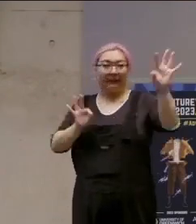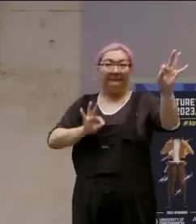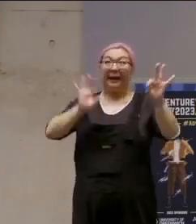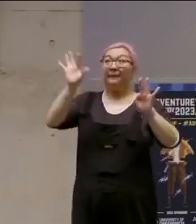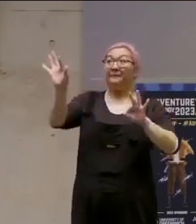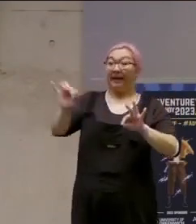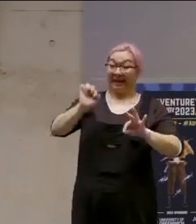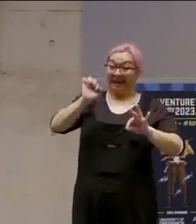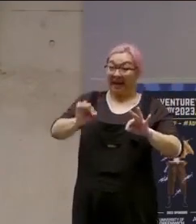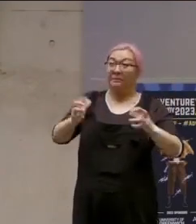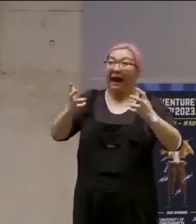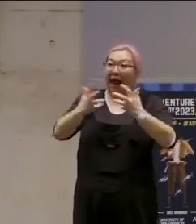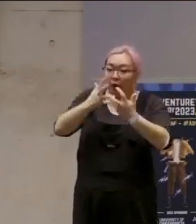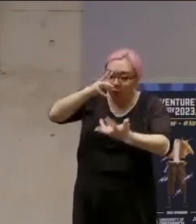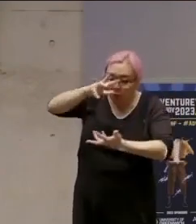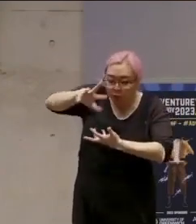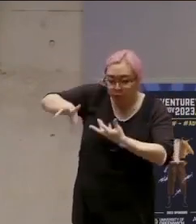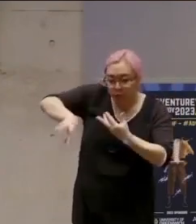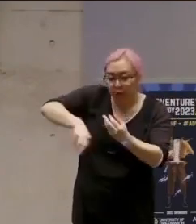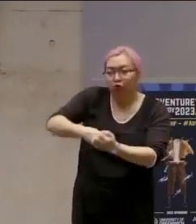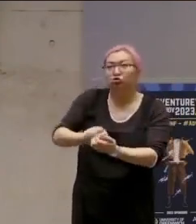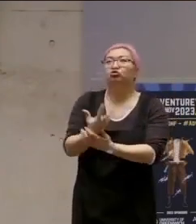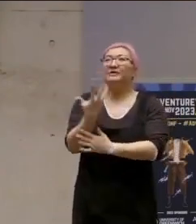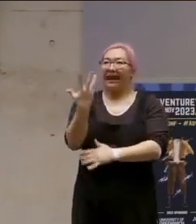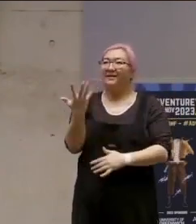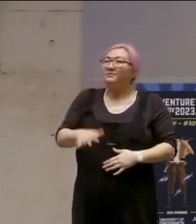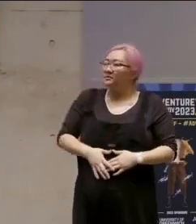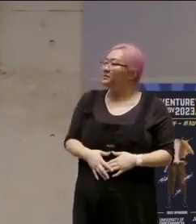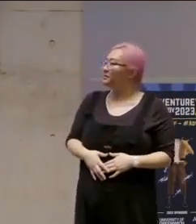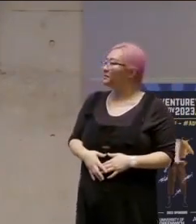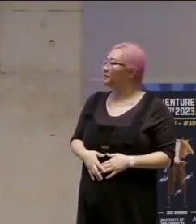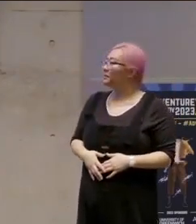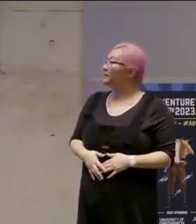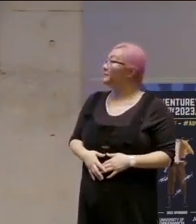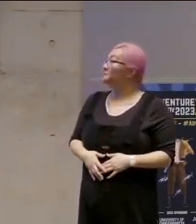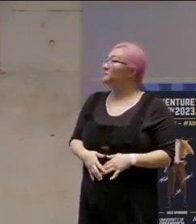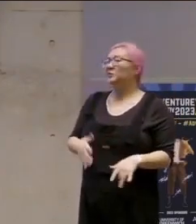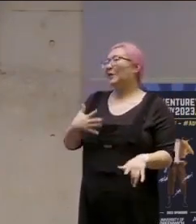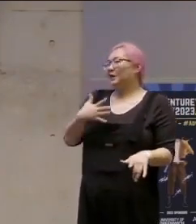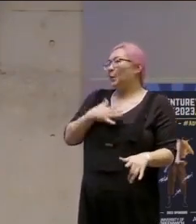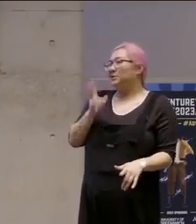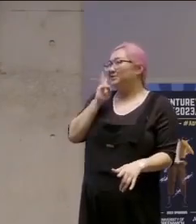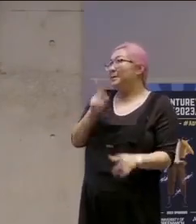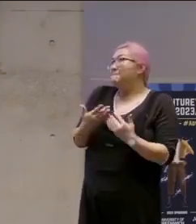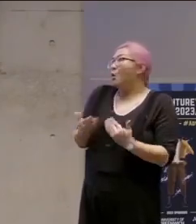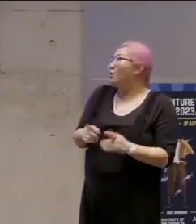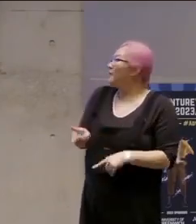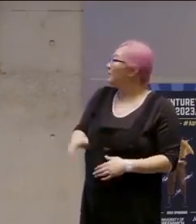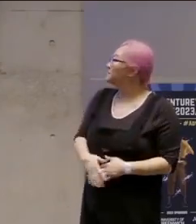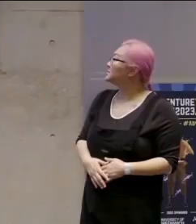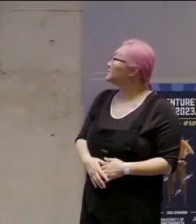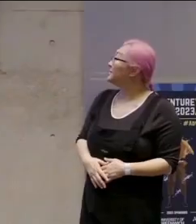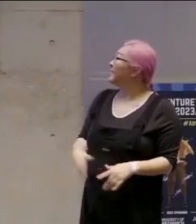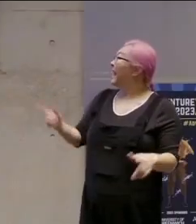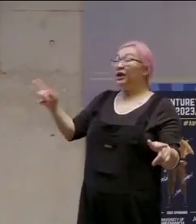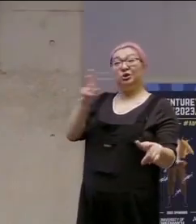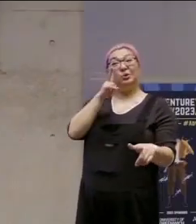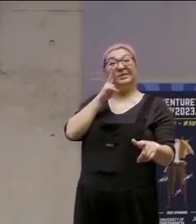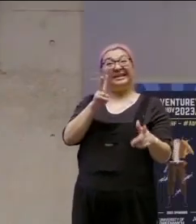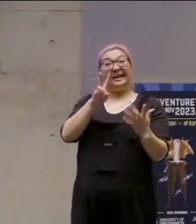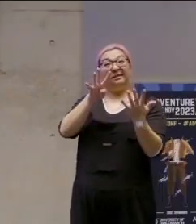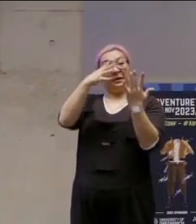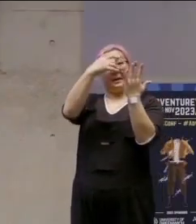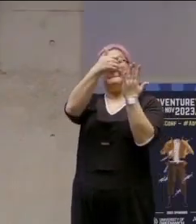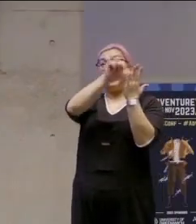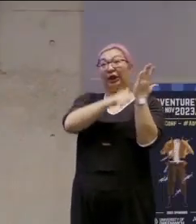around this? No, not really. So why don't we follow through with more of that? And you can see in the menus and the menu design how I